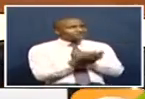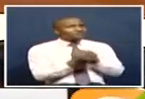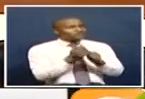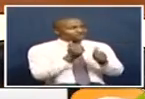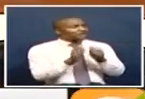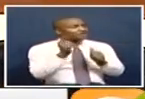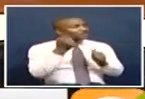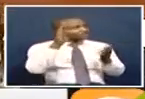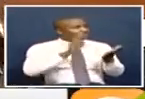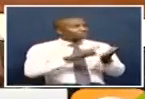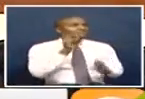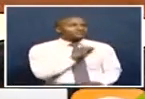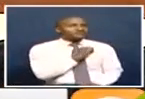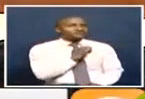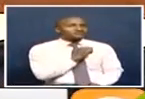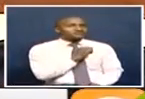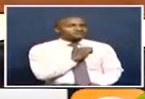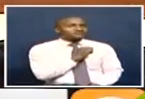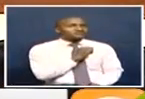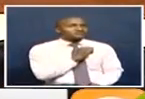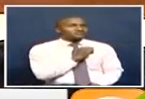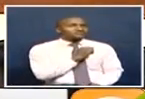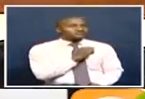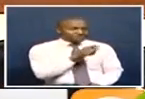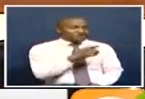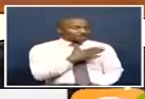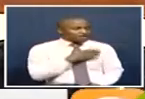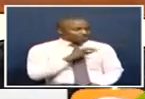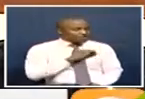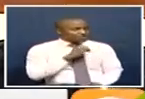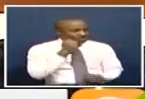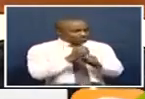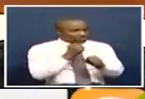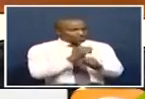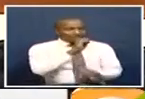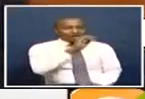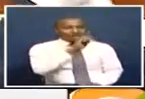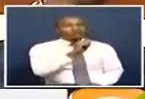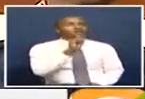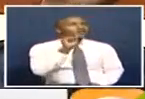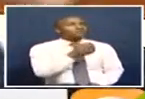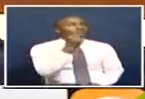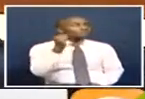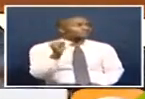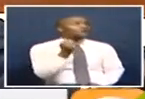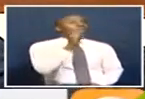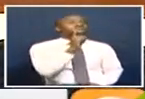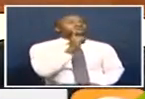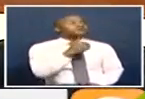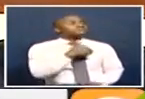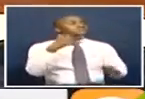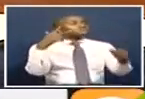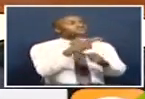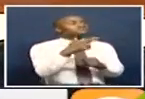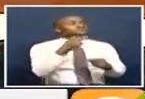has ratified, by domesticating it into our own Employment Act. Right. So you cannot just wake up and say, I'm slashing.